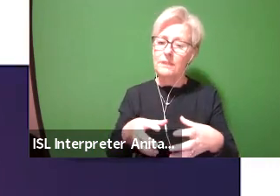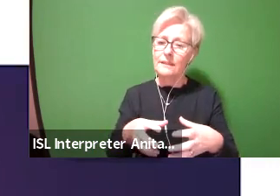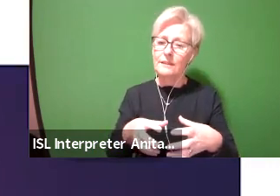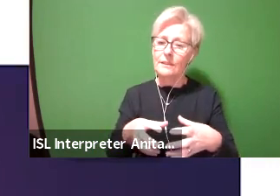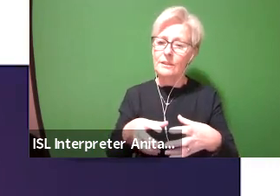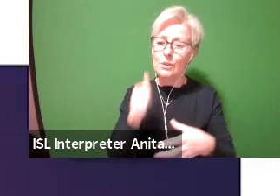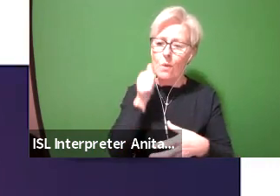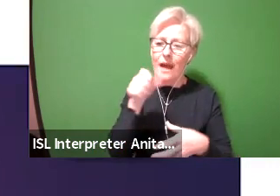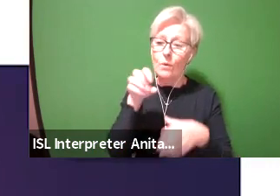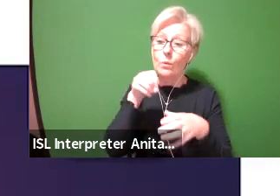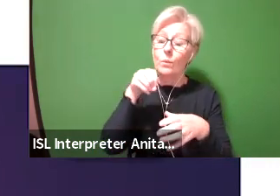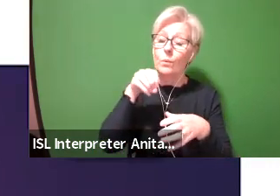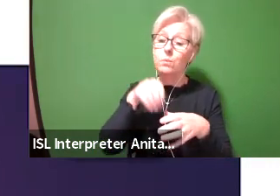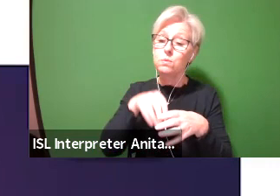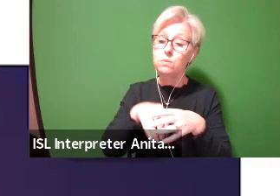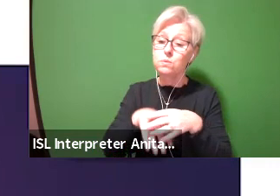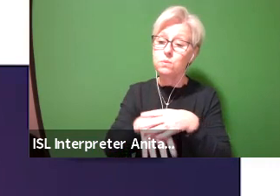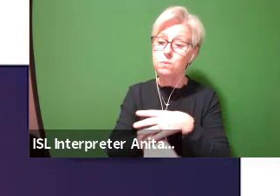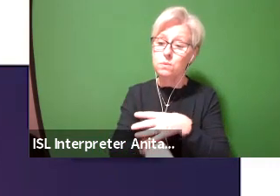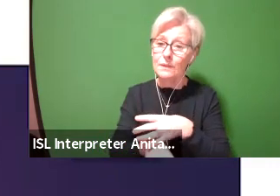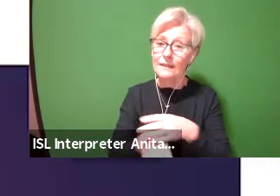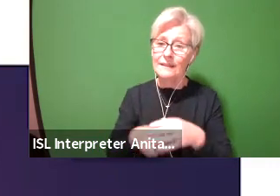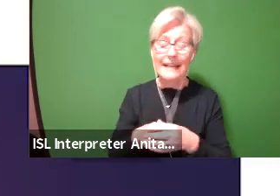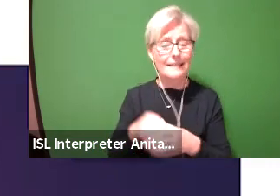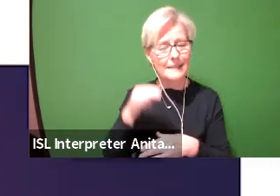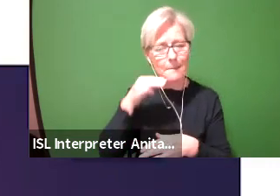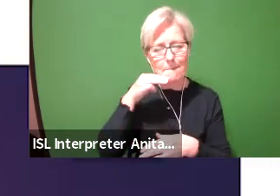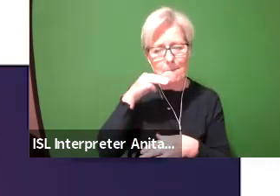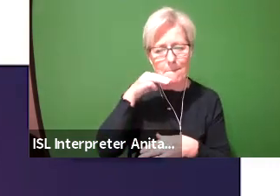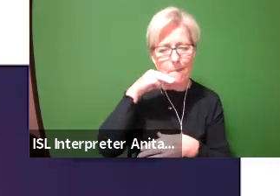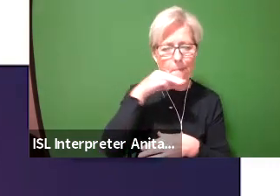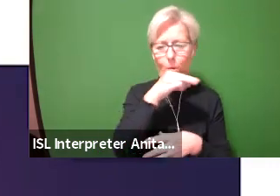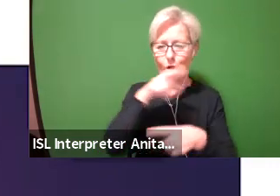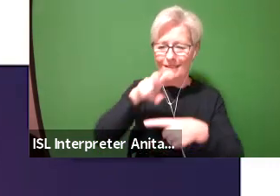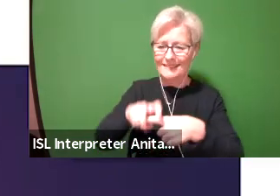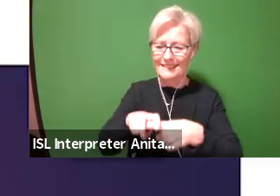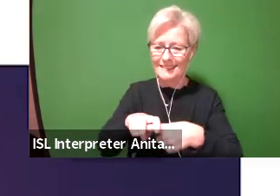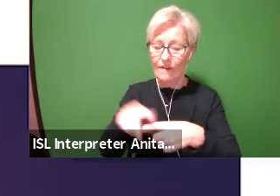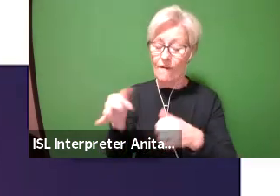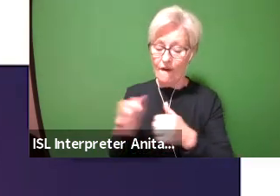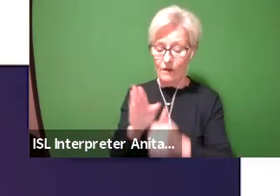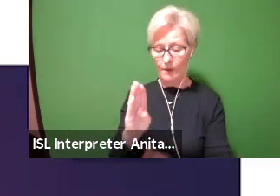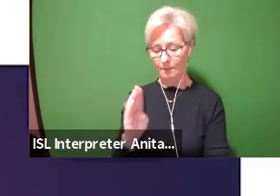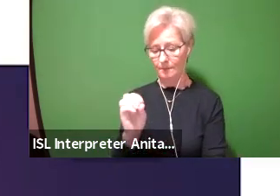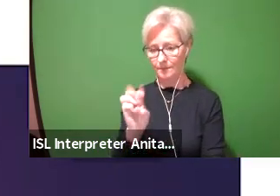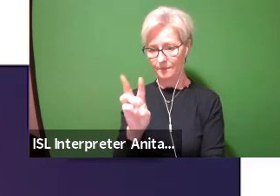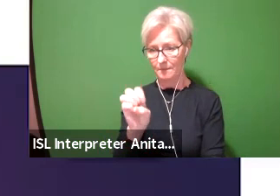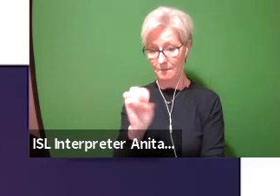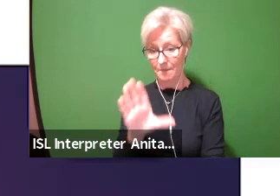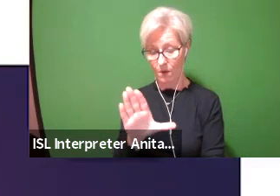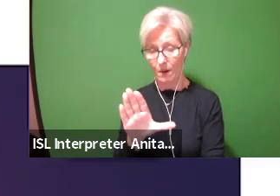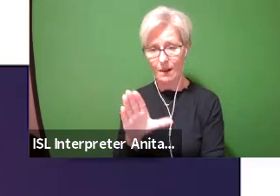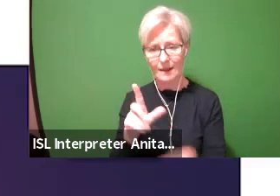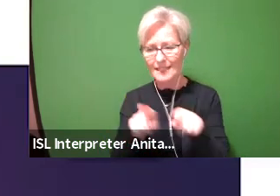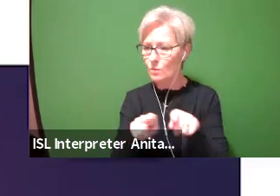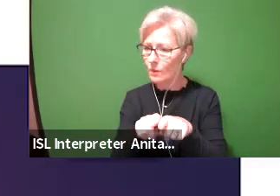urine. And this is particularly important, your positioning on the toilet for your bowel health as well. And we mentioned earlier that all